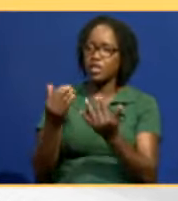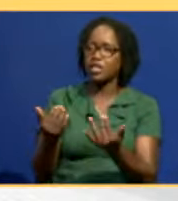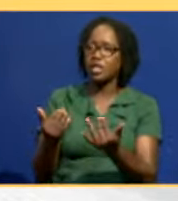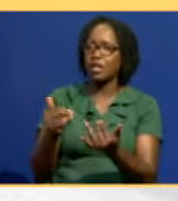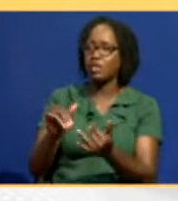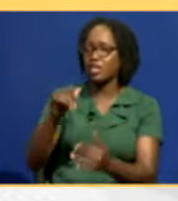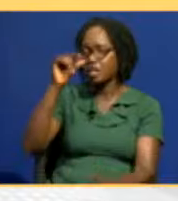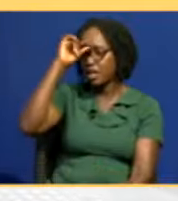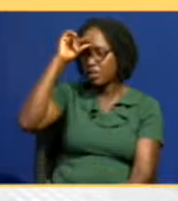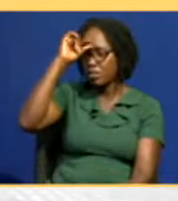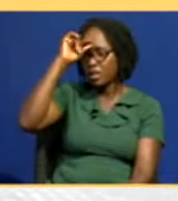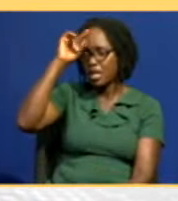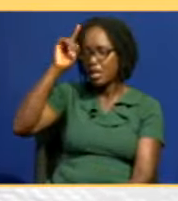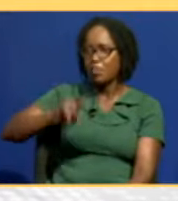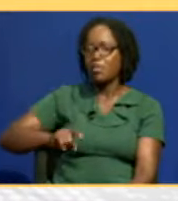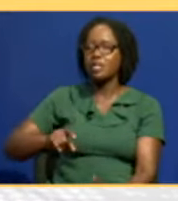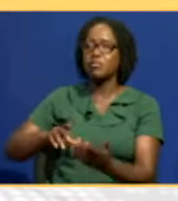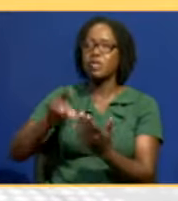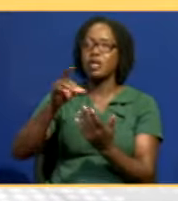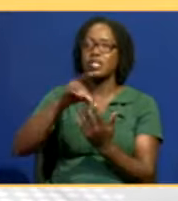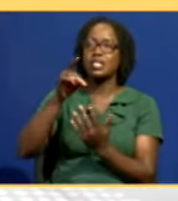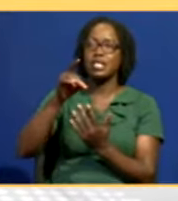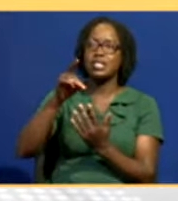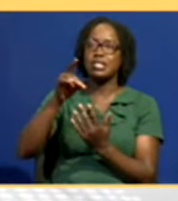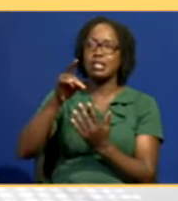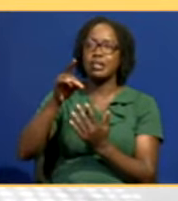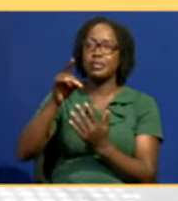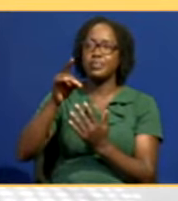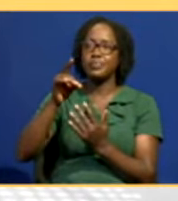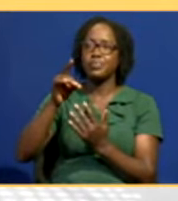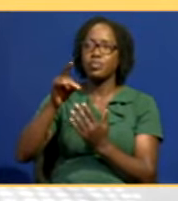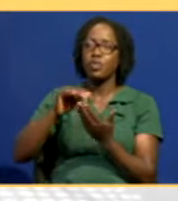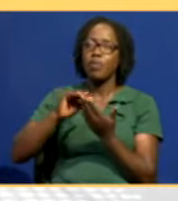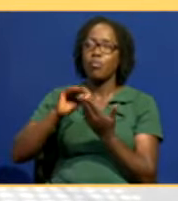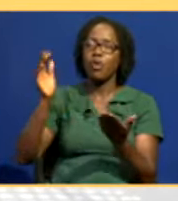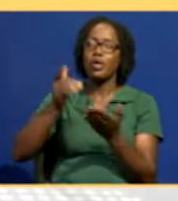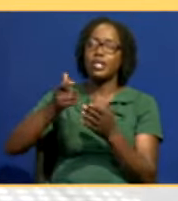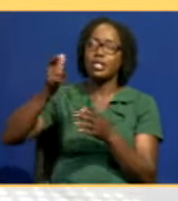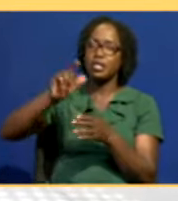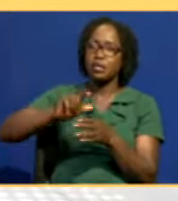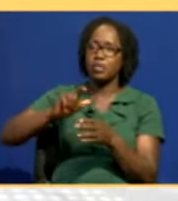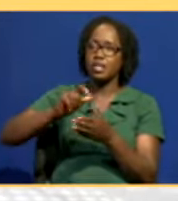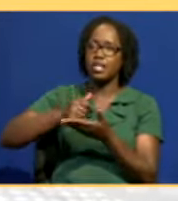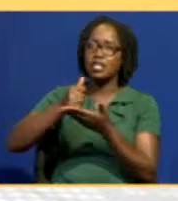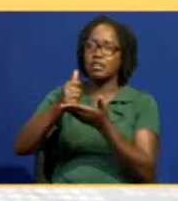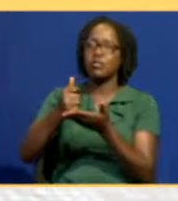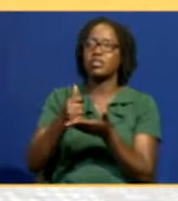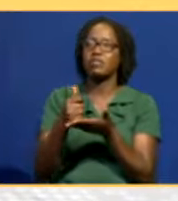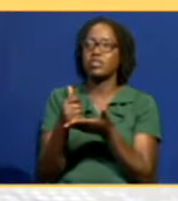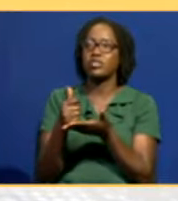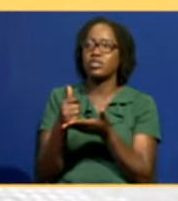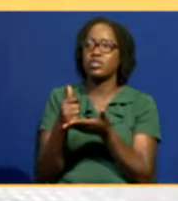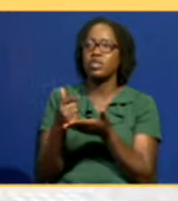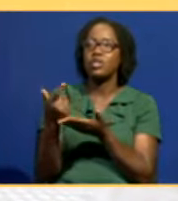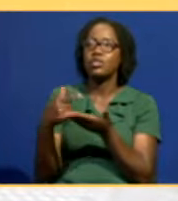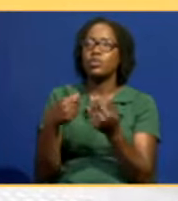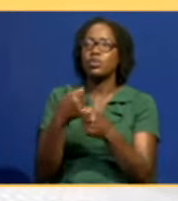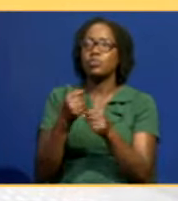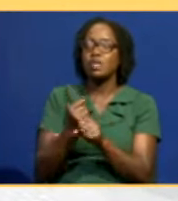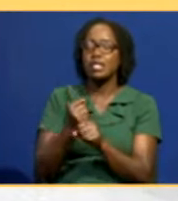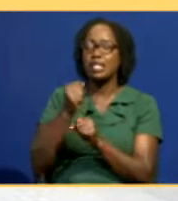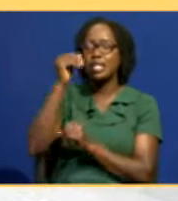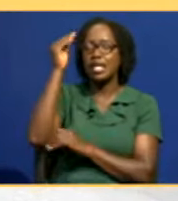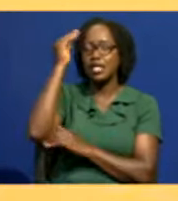government must prioritize, more increment and interventions towards making